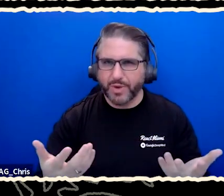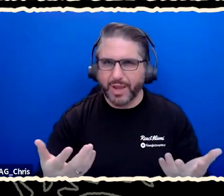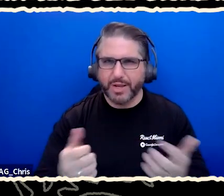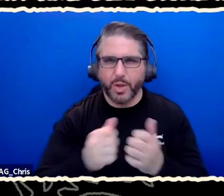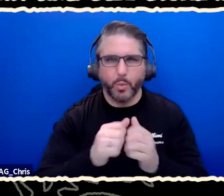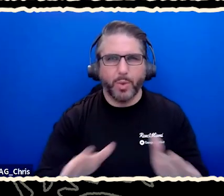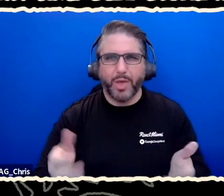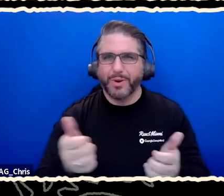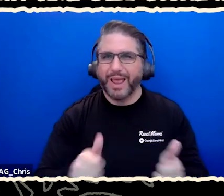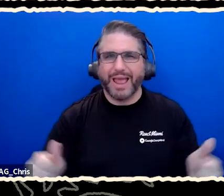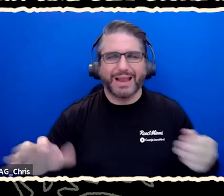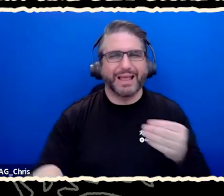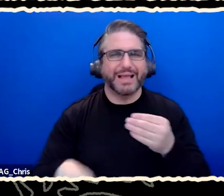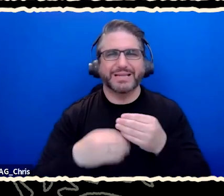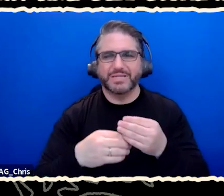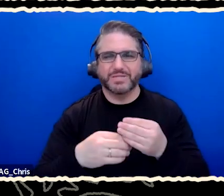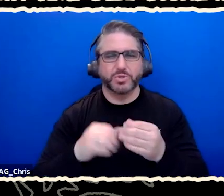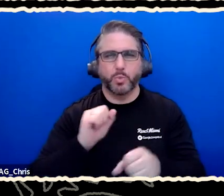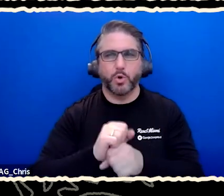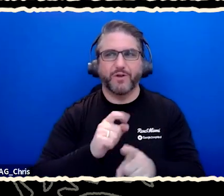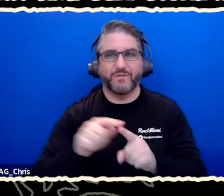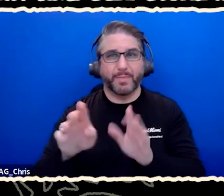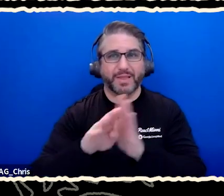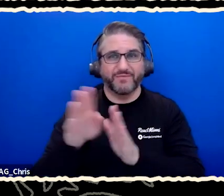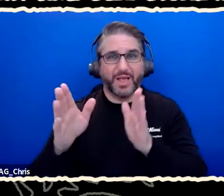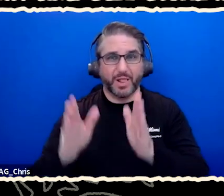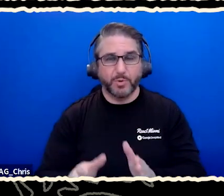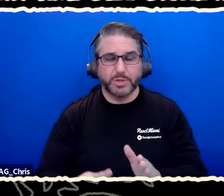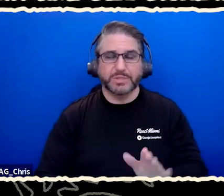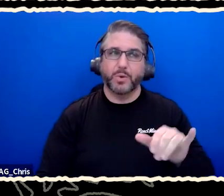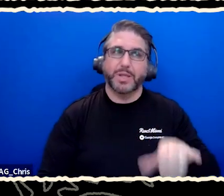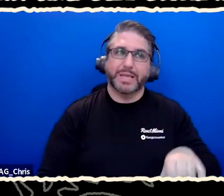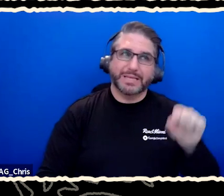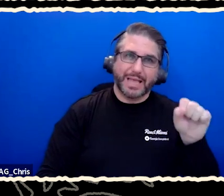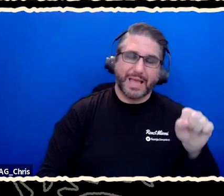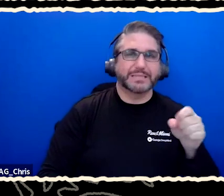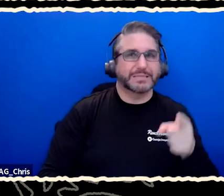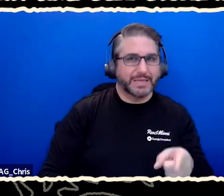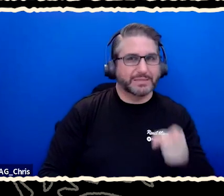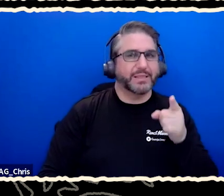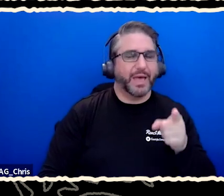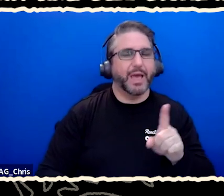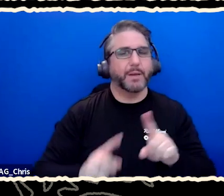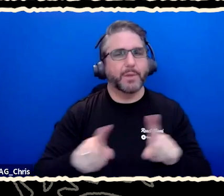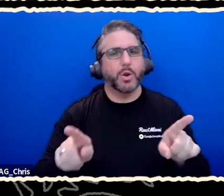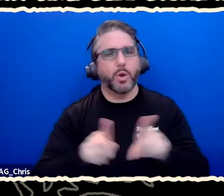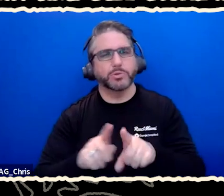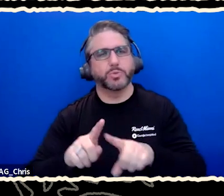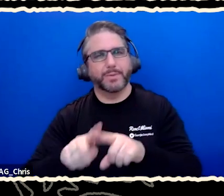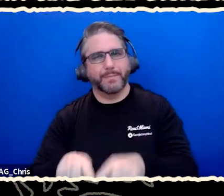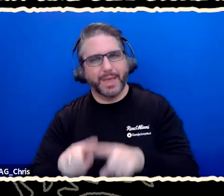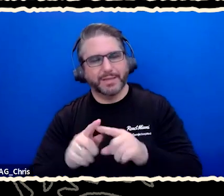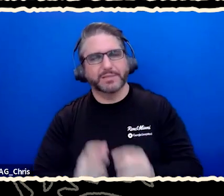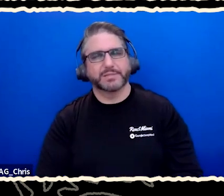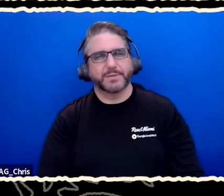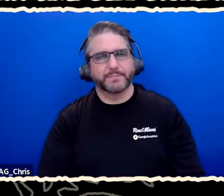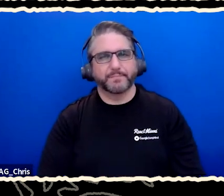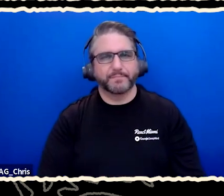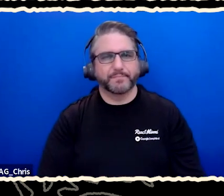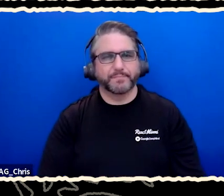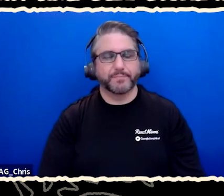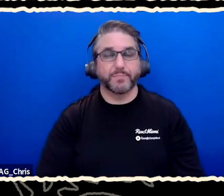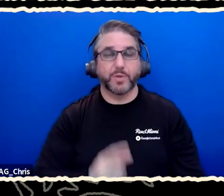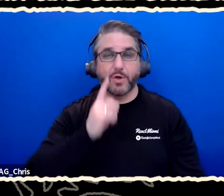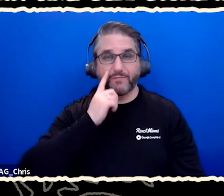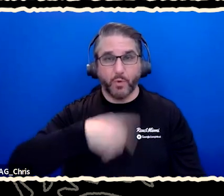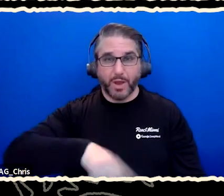without any additional work from developers? Well, yes, it does, but it also kind of depends. So for